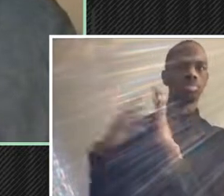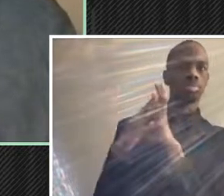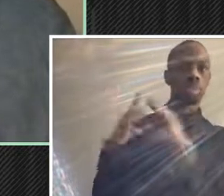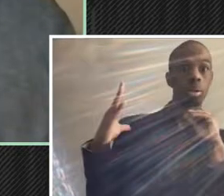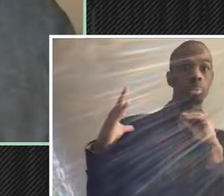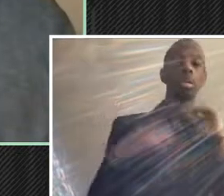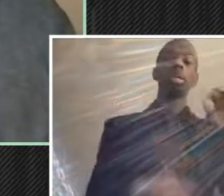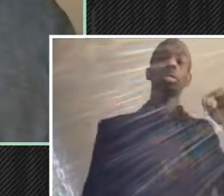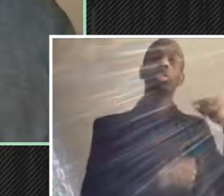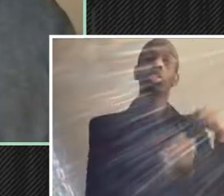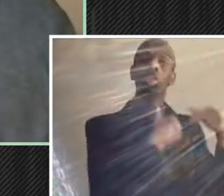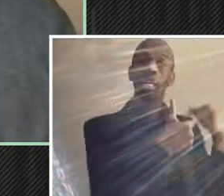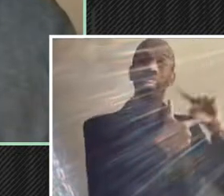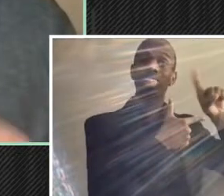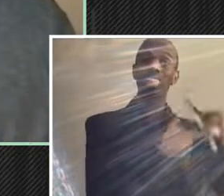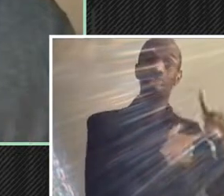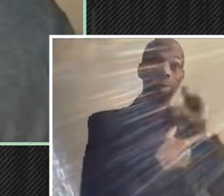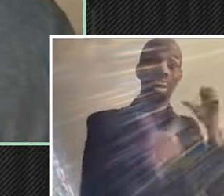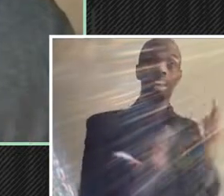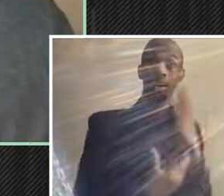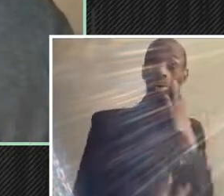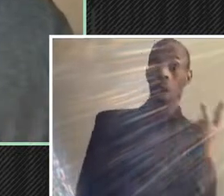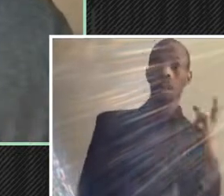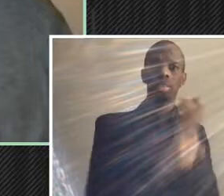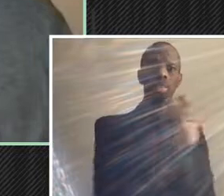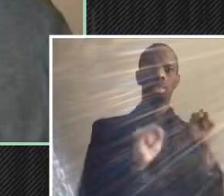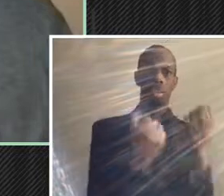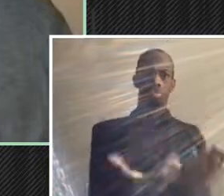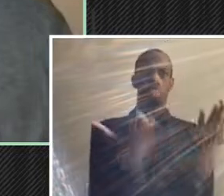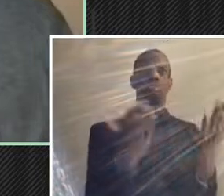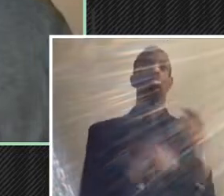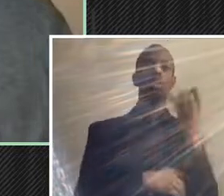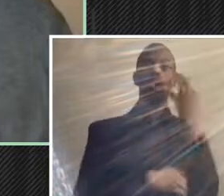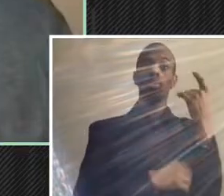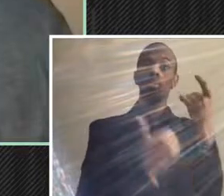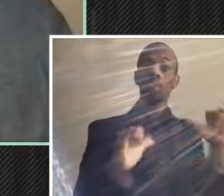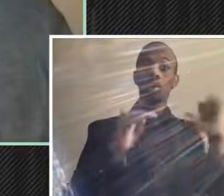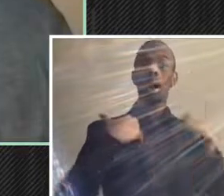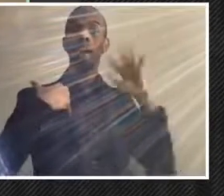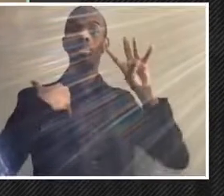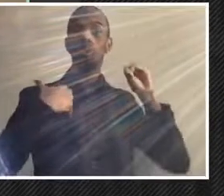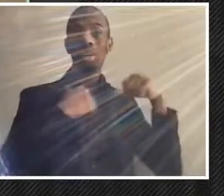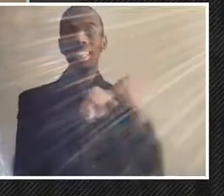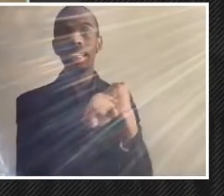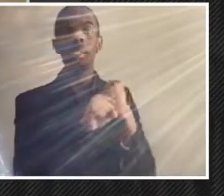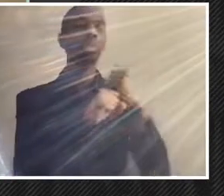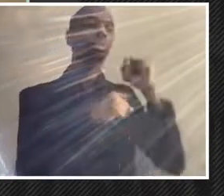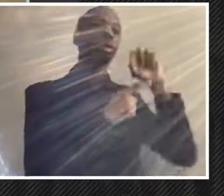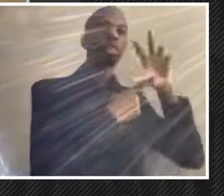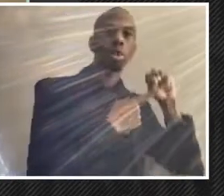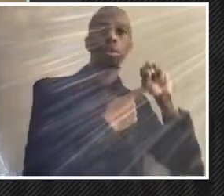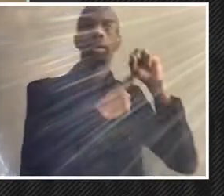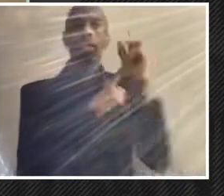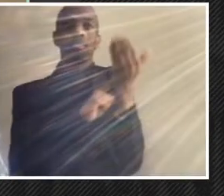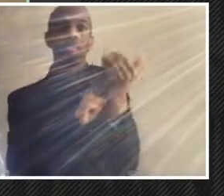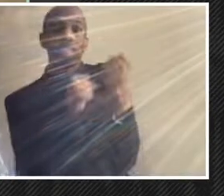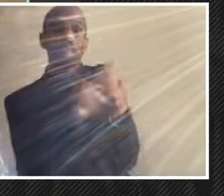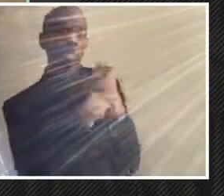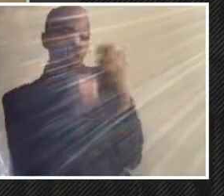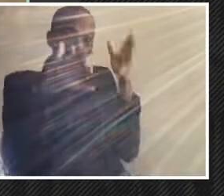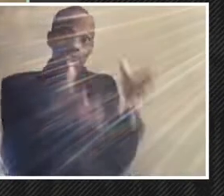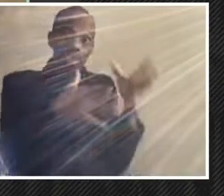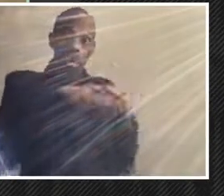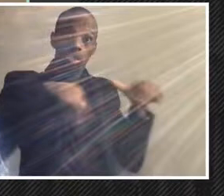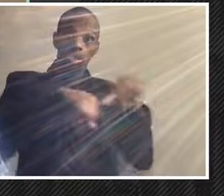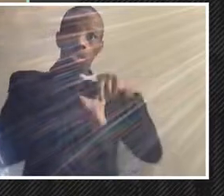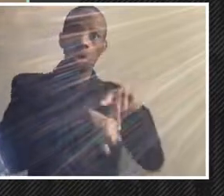you, and that the way they see it, if you have another 40 years left on this earth, another 30, another 15, then you need to be playing a role in building that